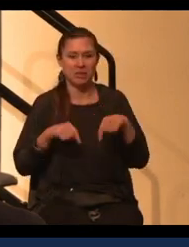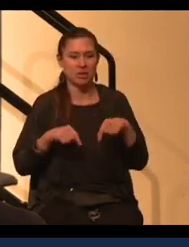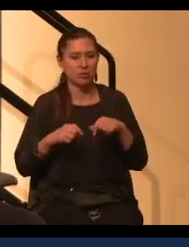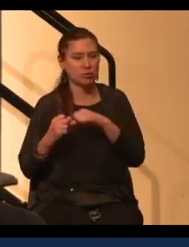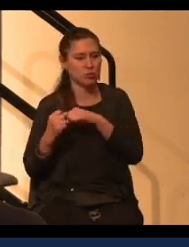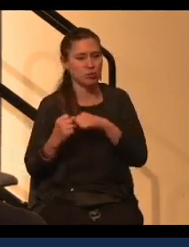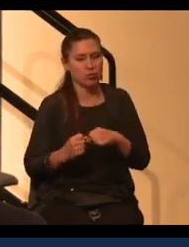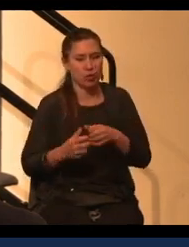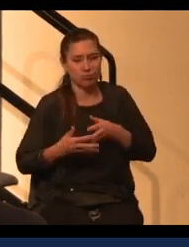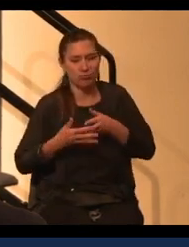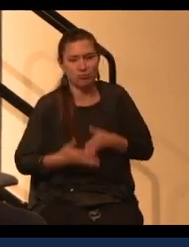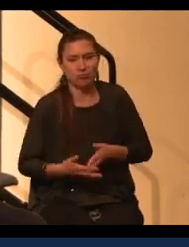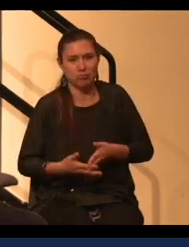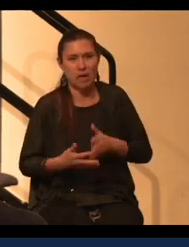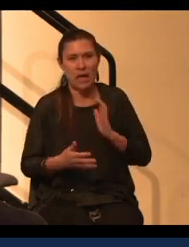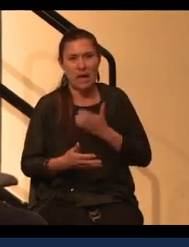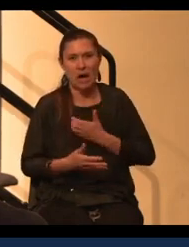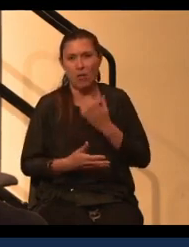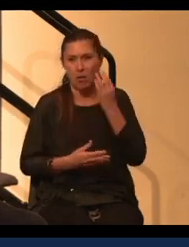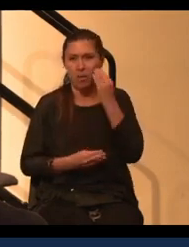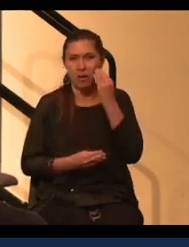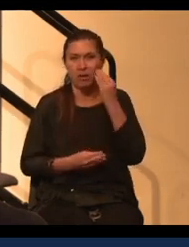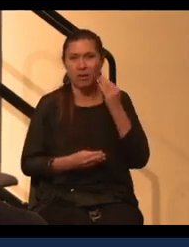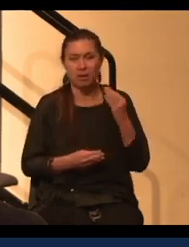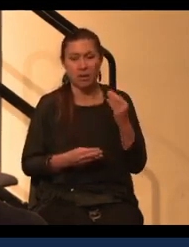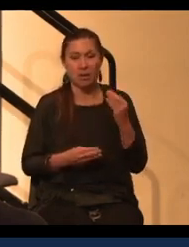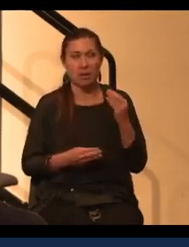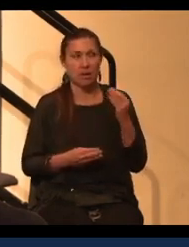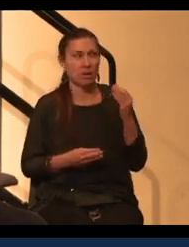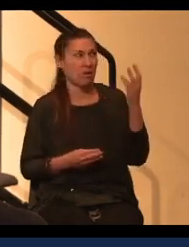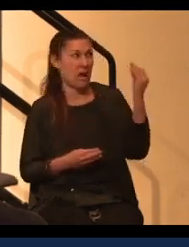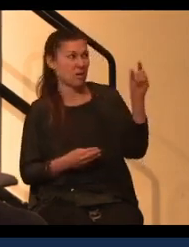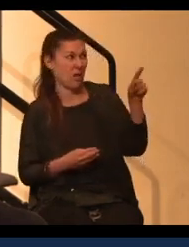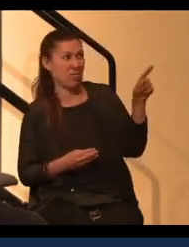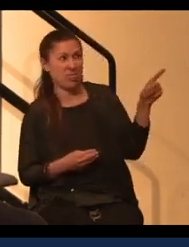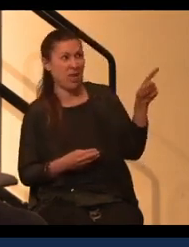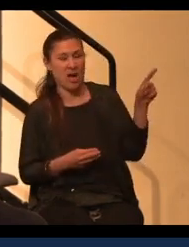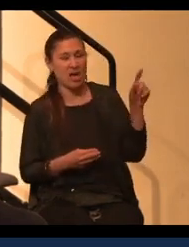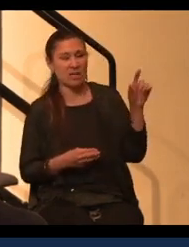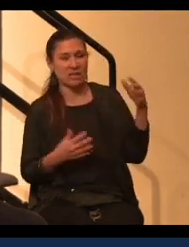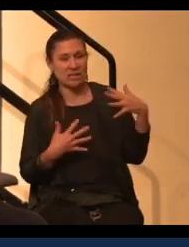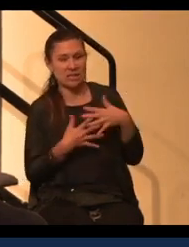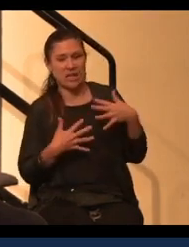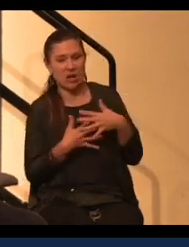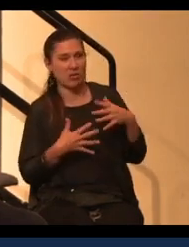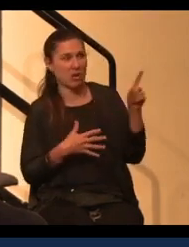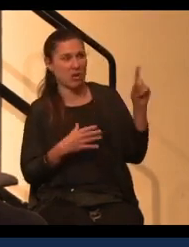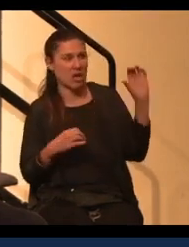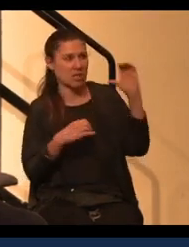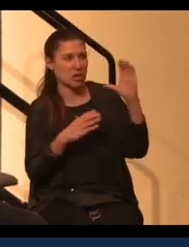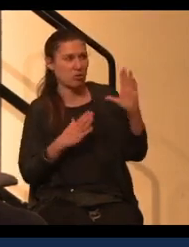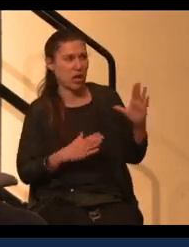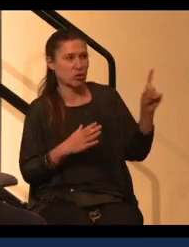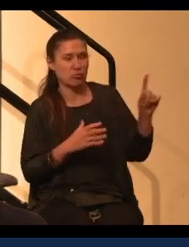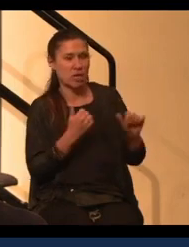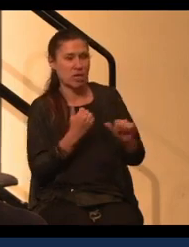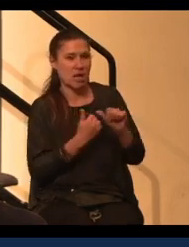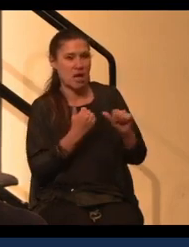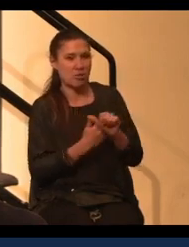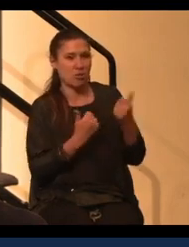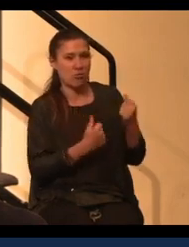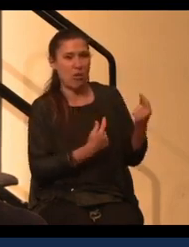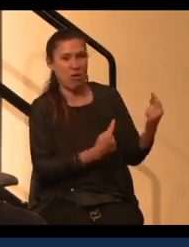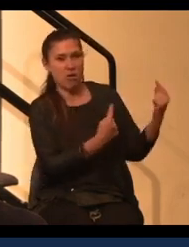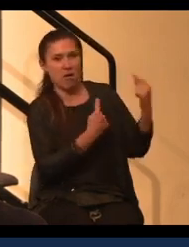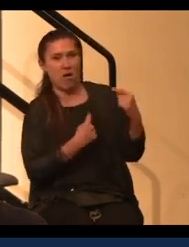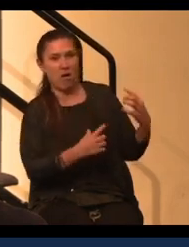in our thinking that outside is scary, that strangers are dangerous, right? And I think some of this